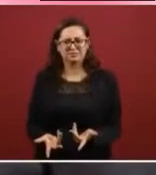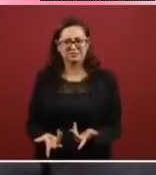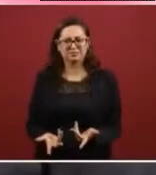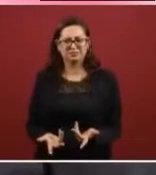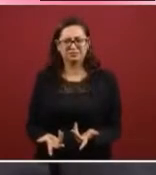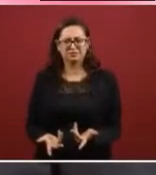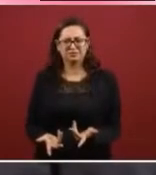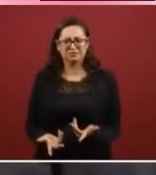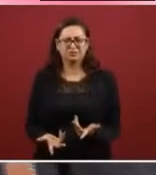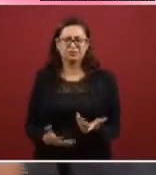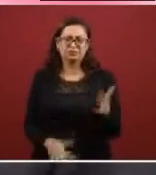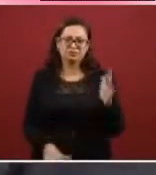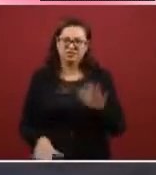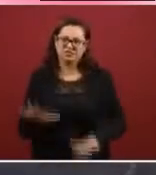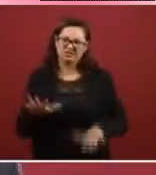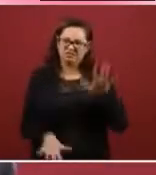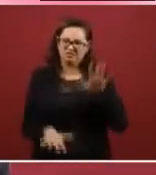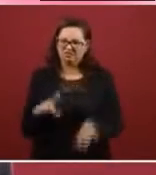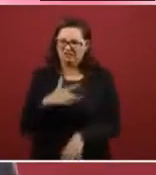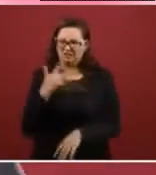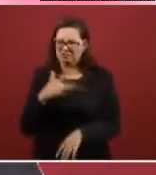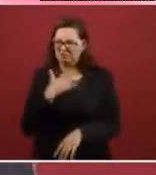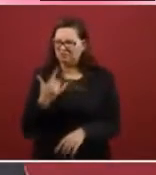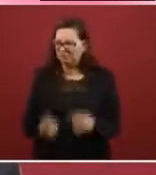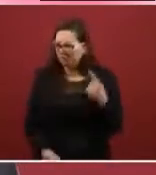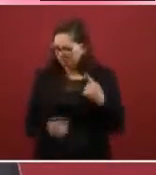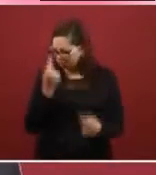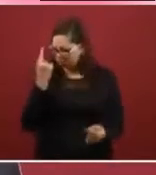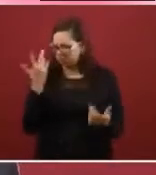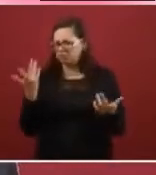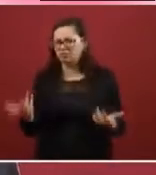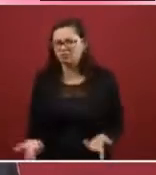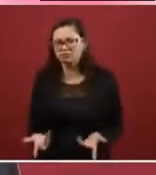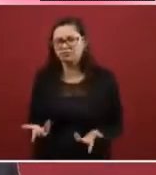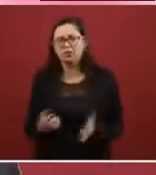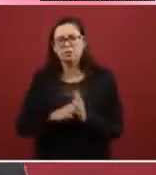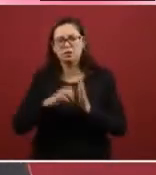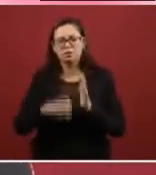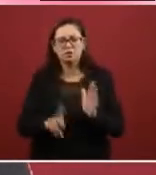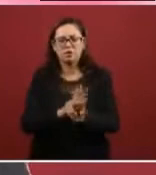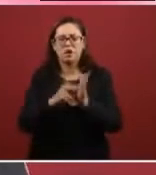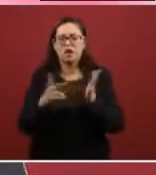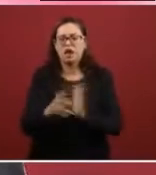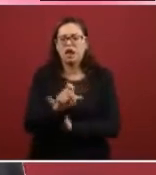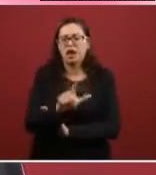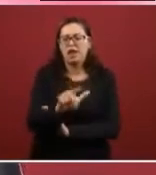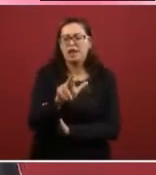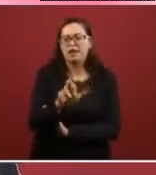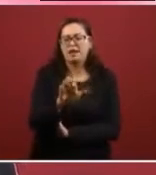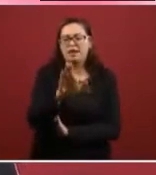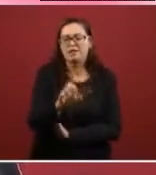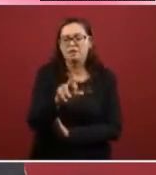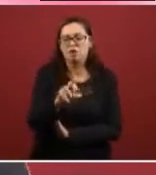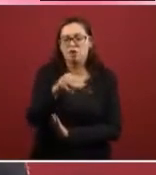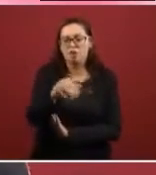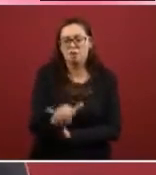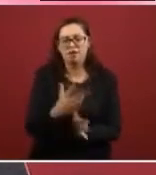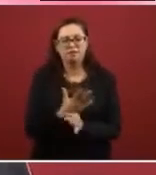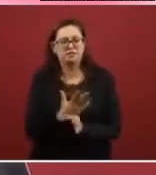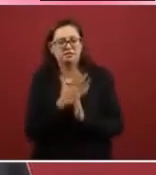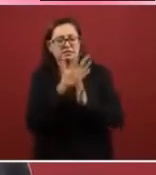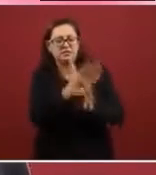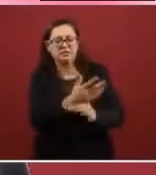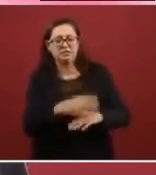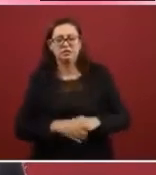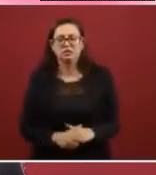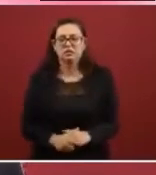A veces ofende, como sometimes it offends el Reforma sacó the way Reforma said that we're going to crearse. That